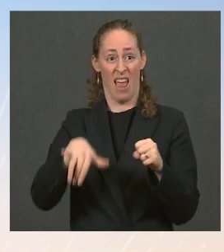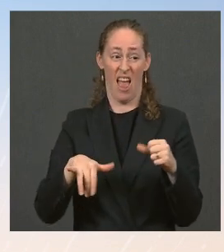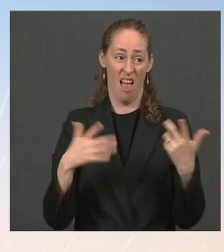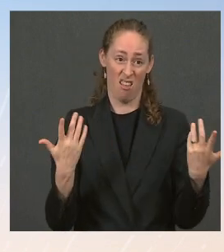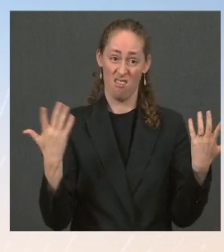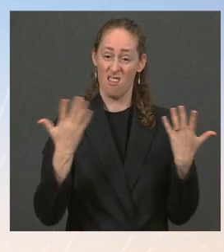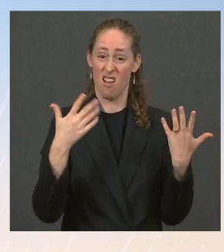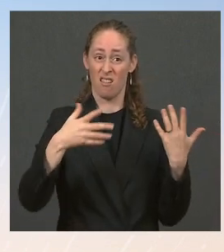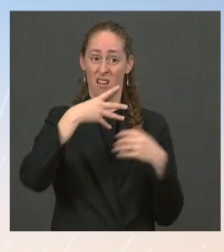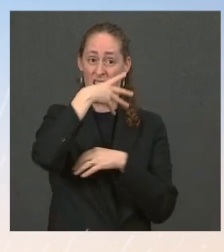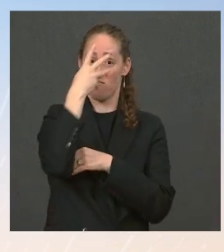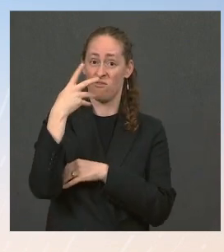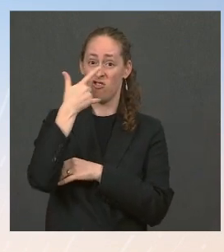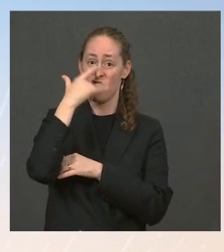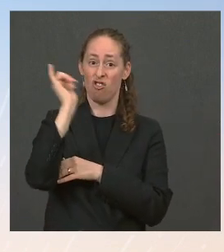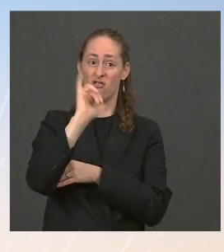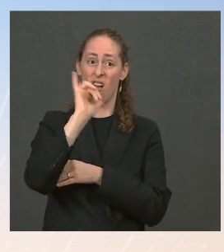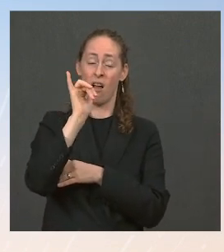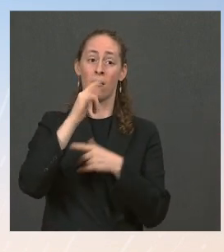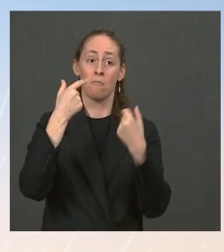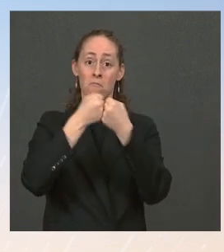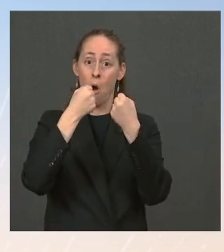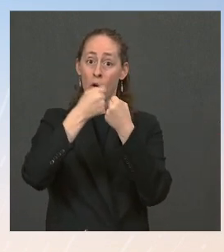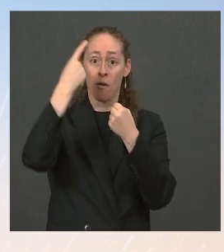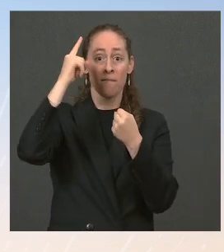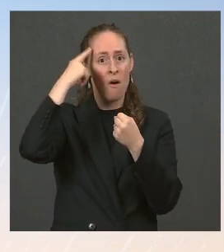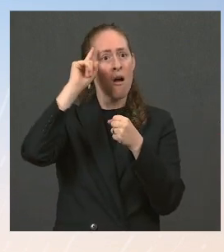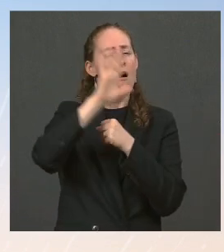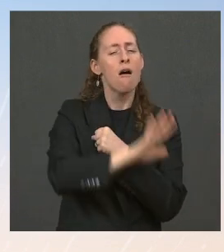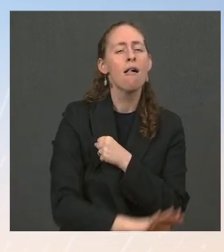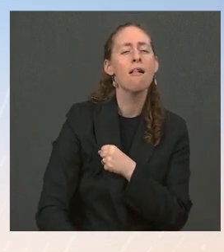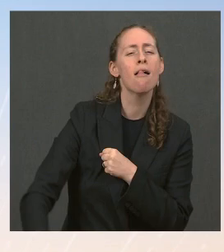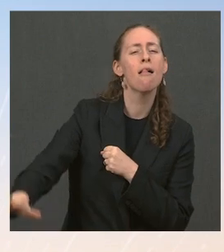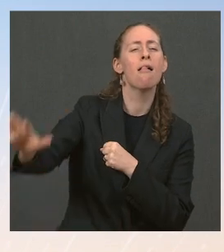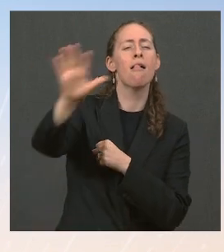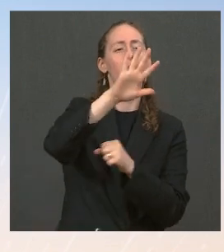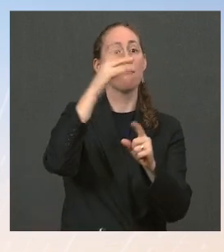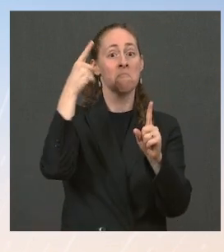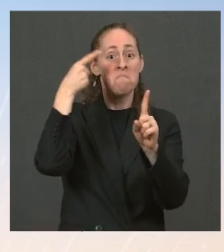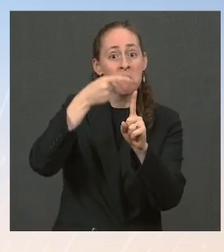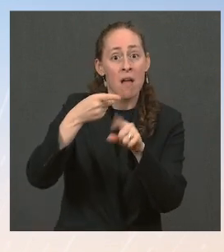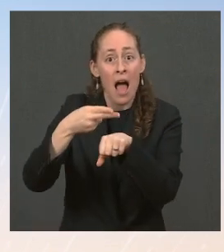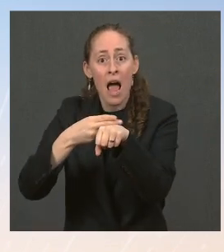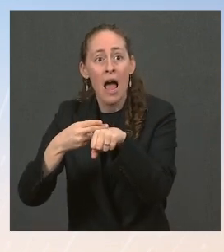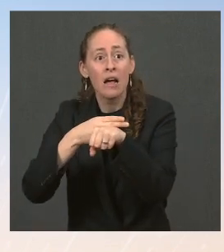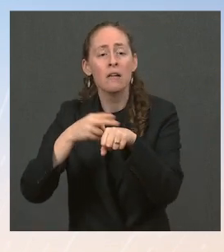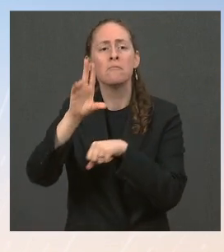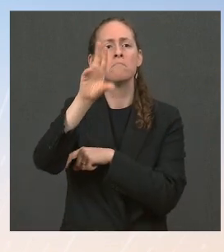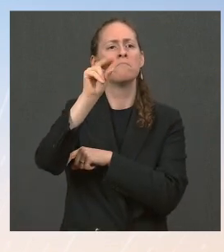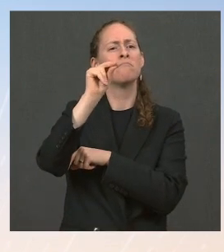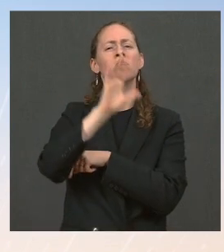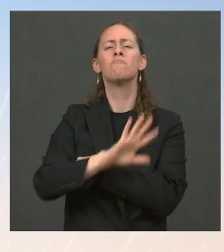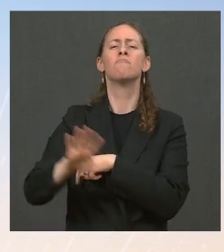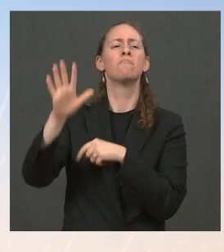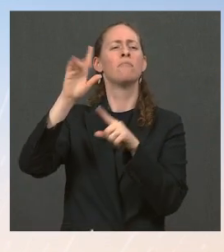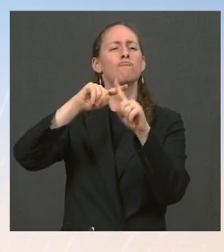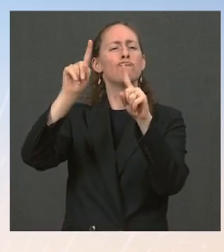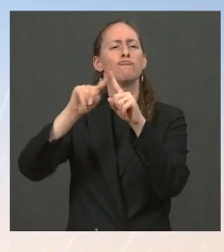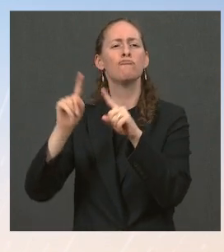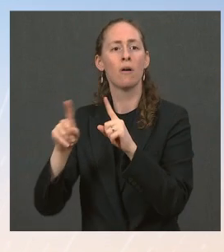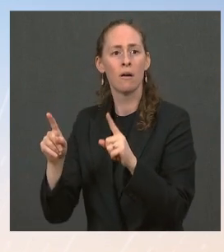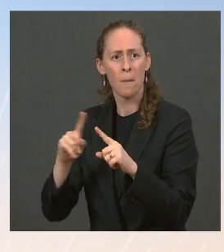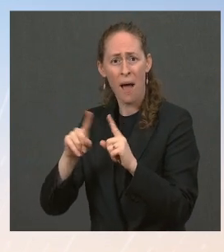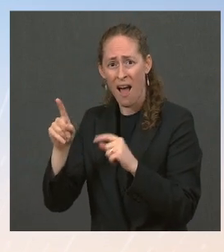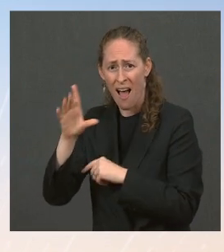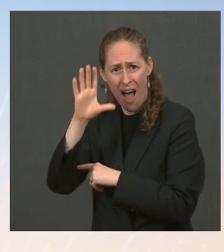requirements apply to everyone, whether they're coming from Haiti or any country in South or Central America. But you have Africans as well, that you